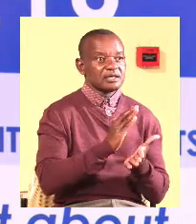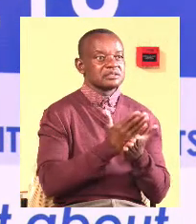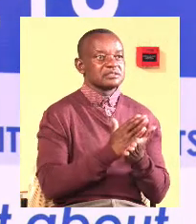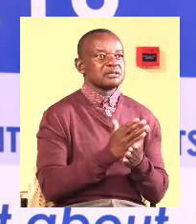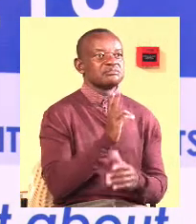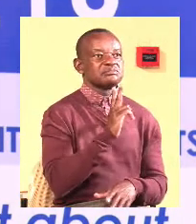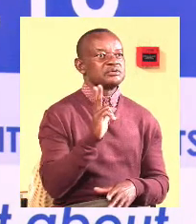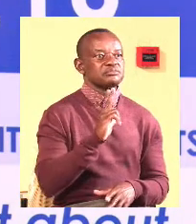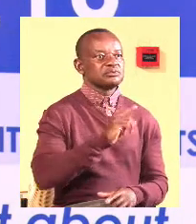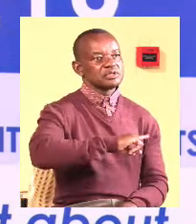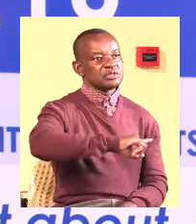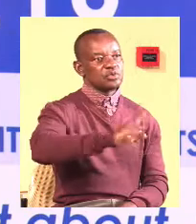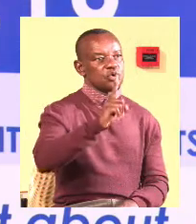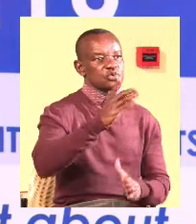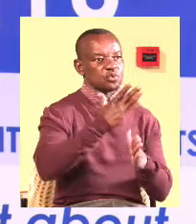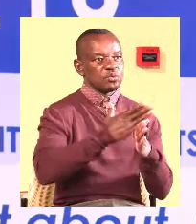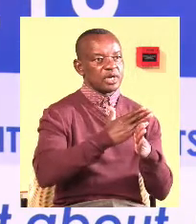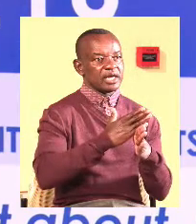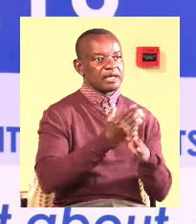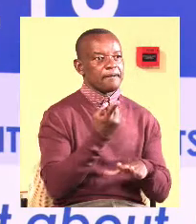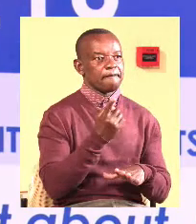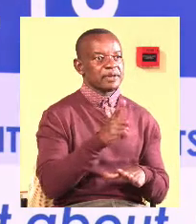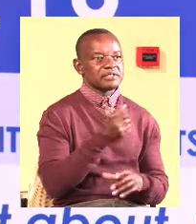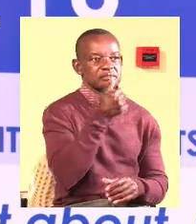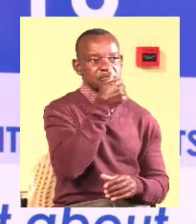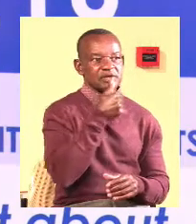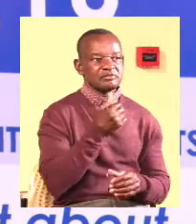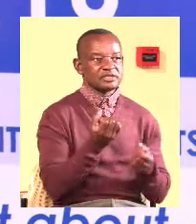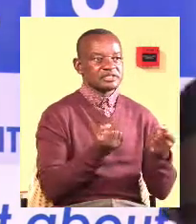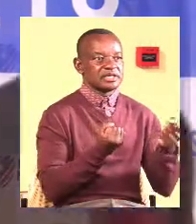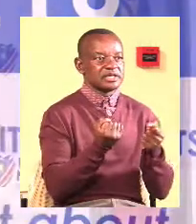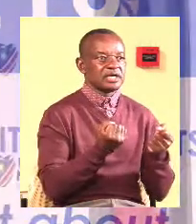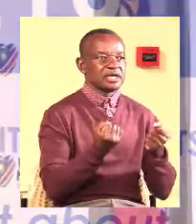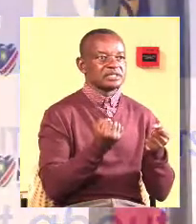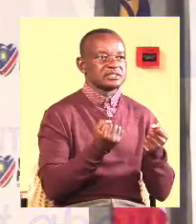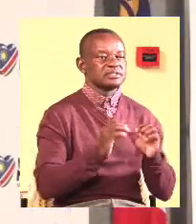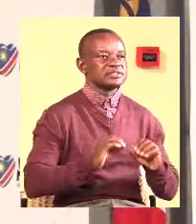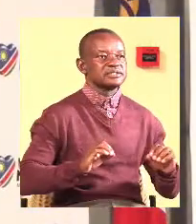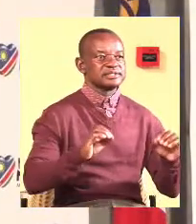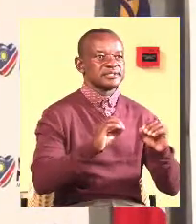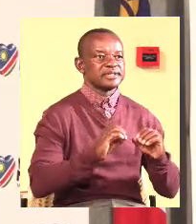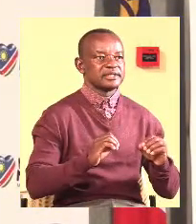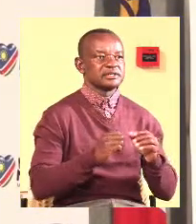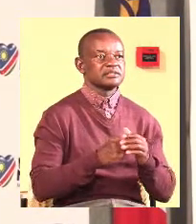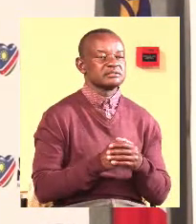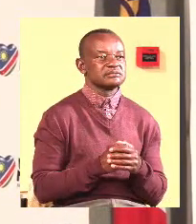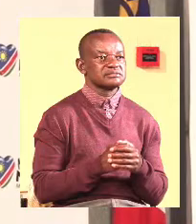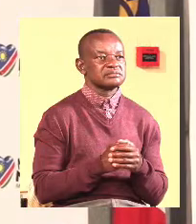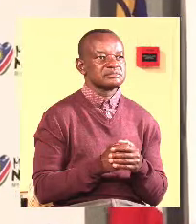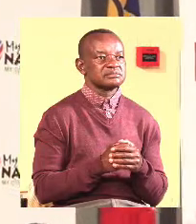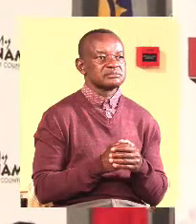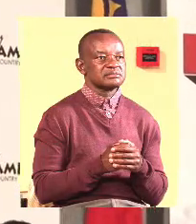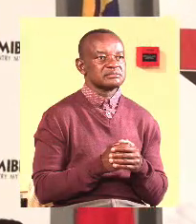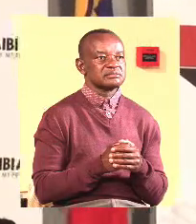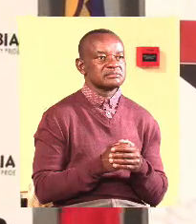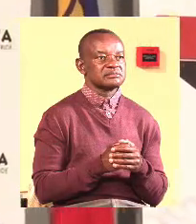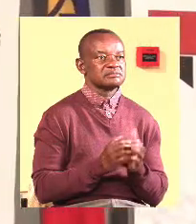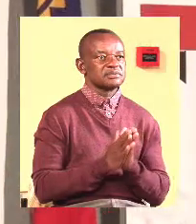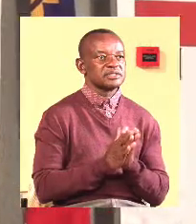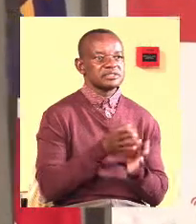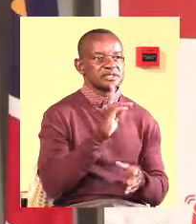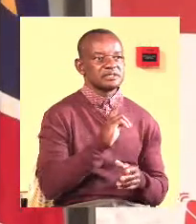just explain how will this work effectively. Thank you. Got the question? Yes, thank you very much,